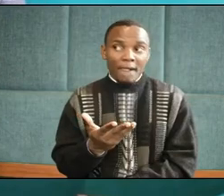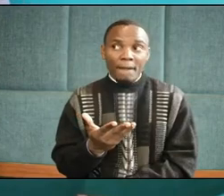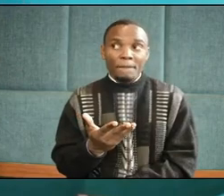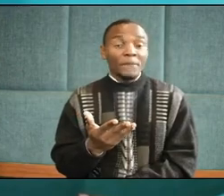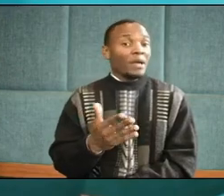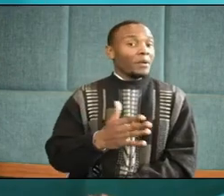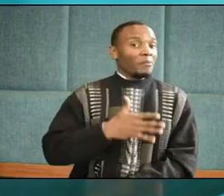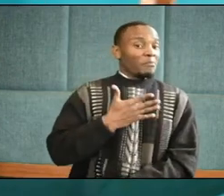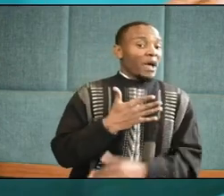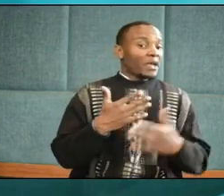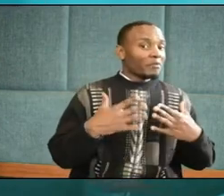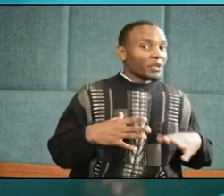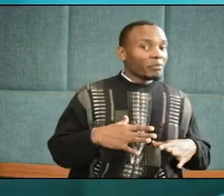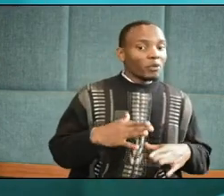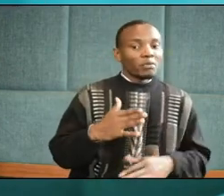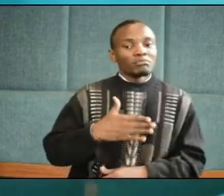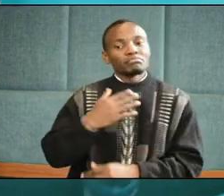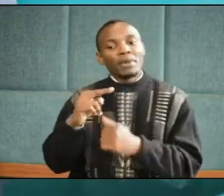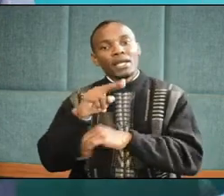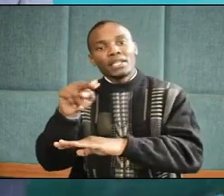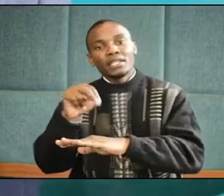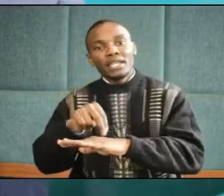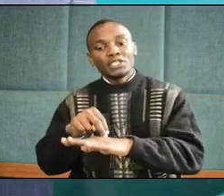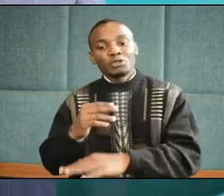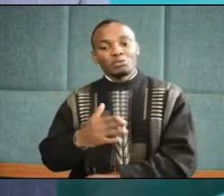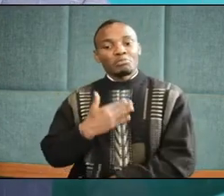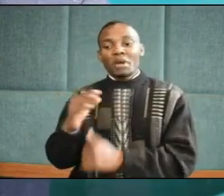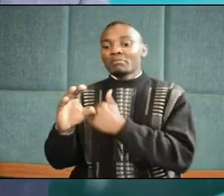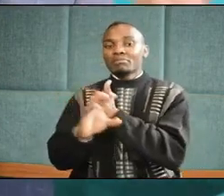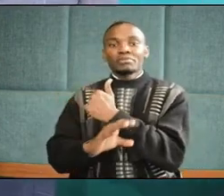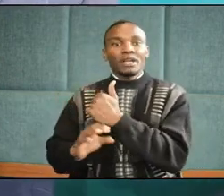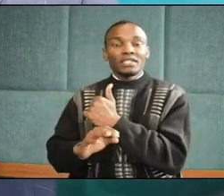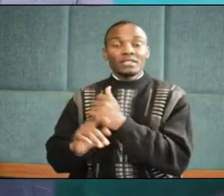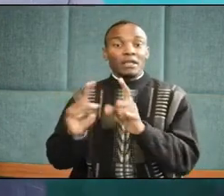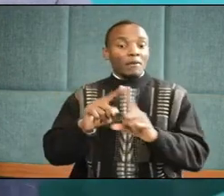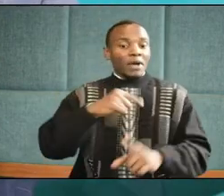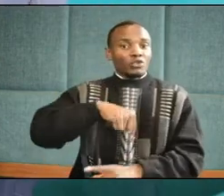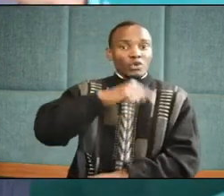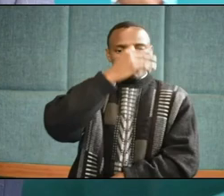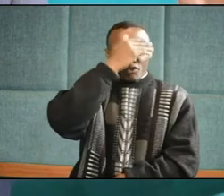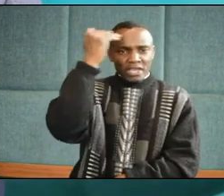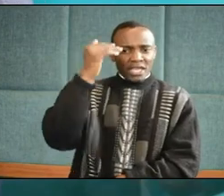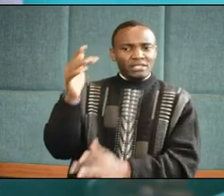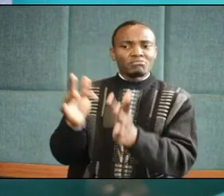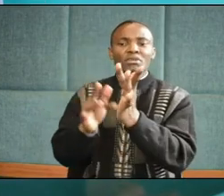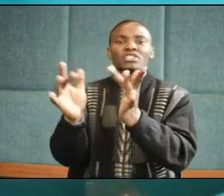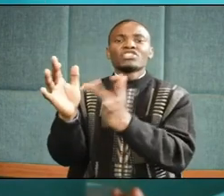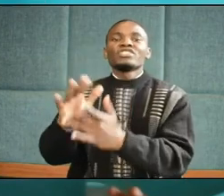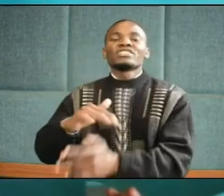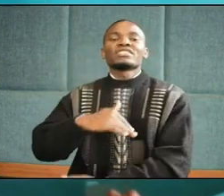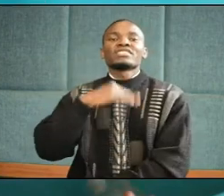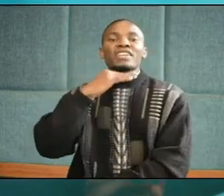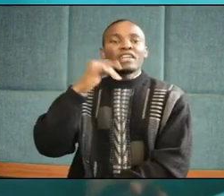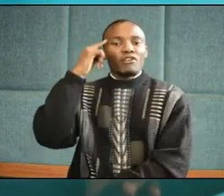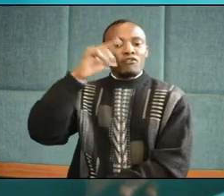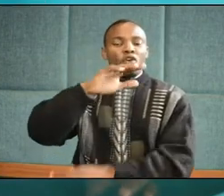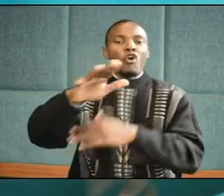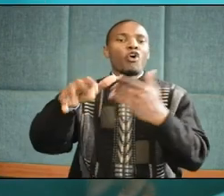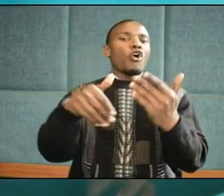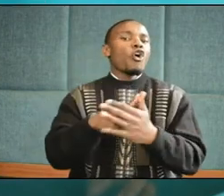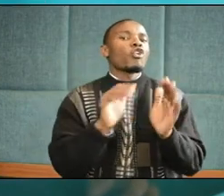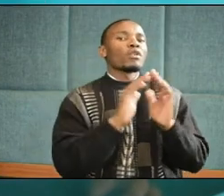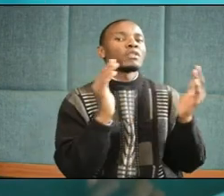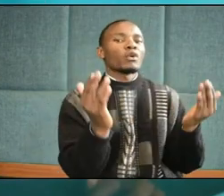my people, my nation, my country, forgetting that Jesus died for all the